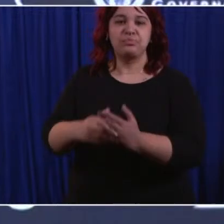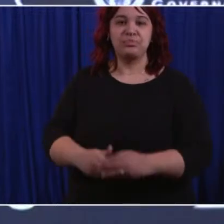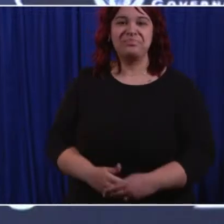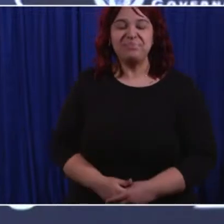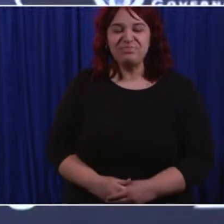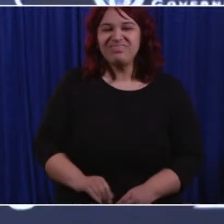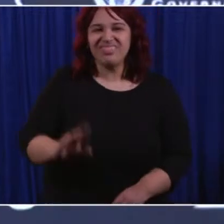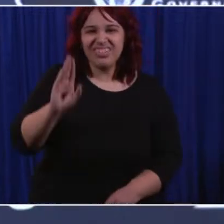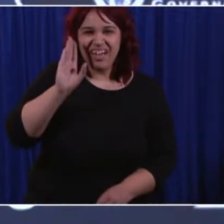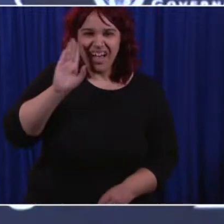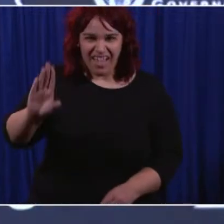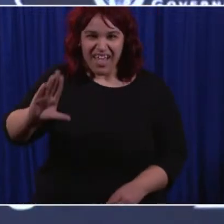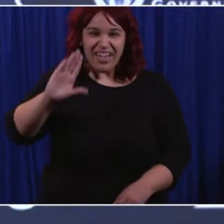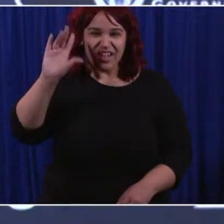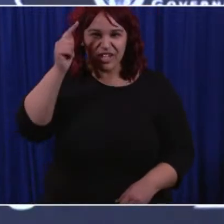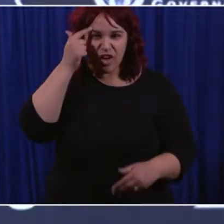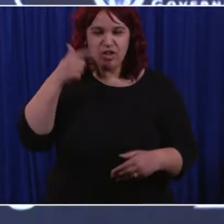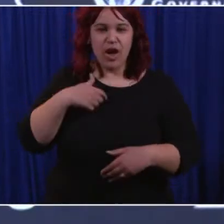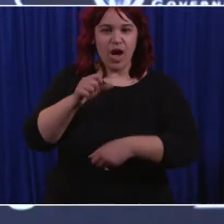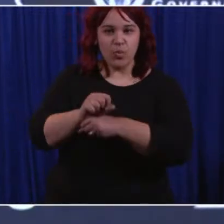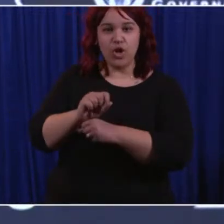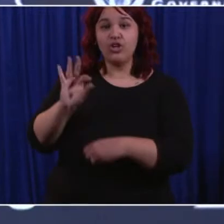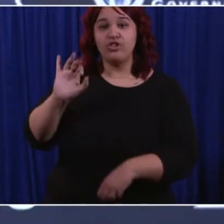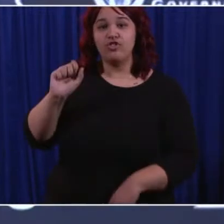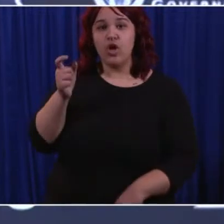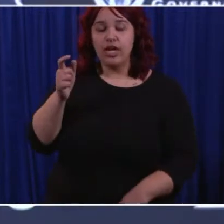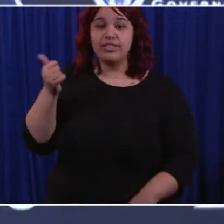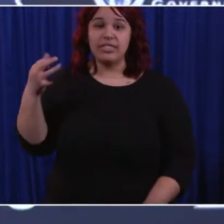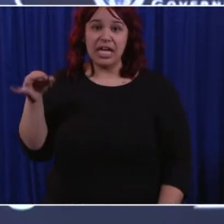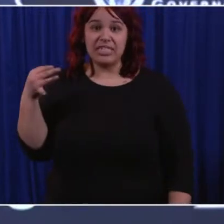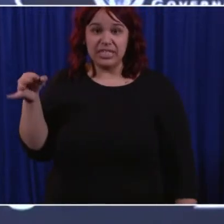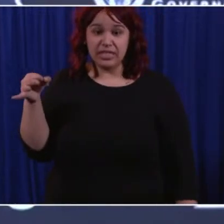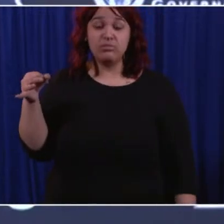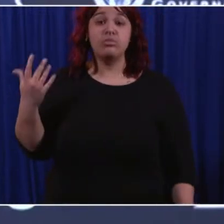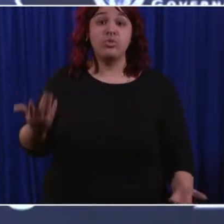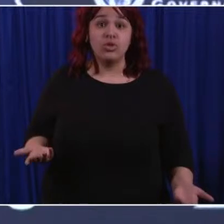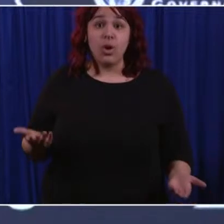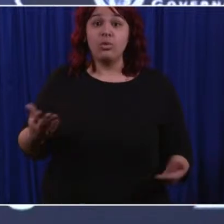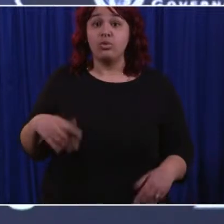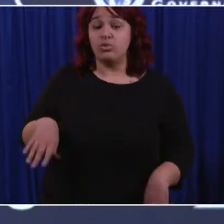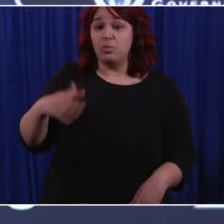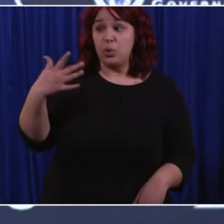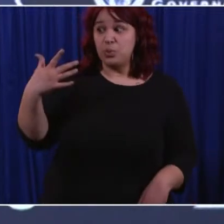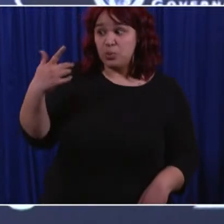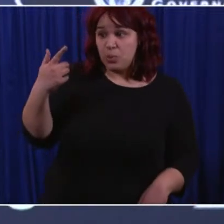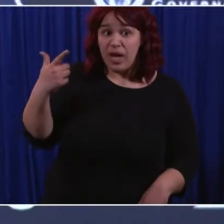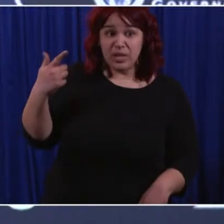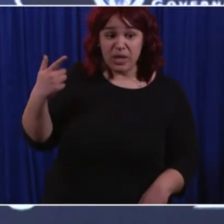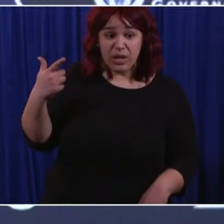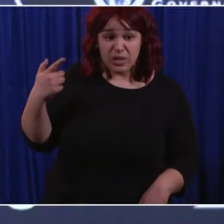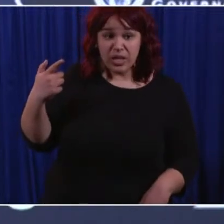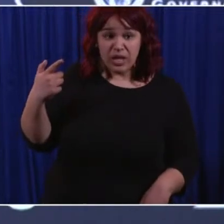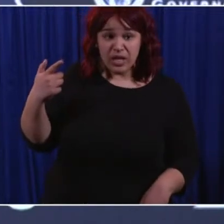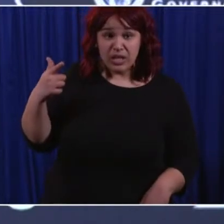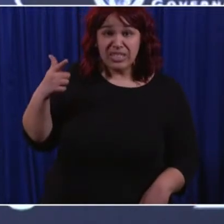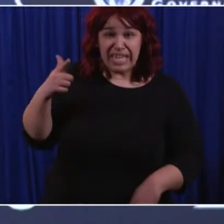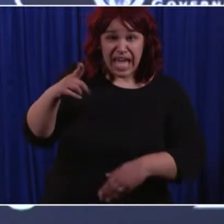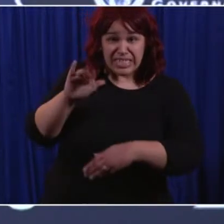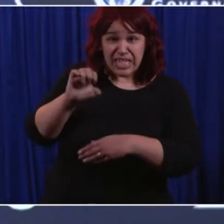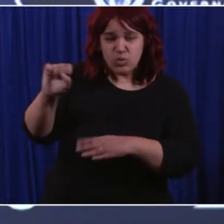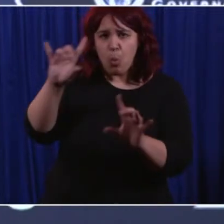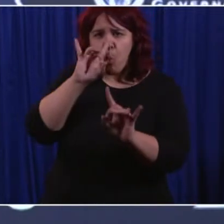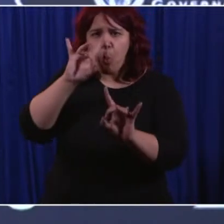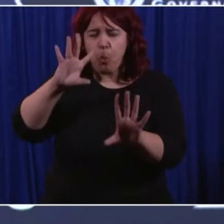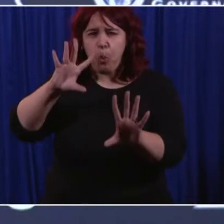Hi, Governor. Joanna Boris with Fox 19. So 21 cases is the highest we've seen in the state in quite some time. Are you worried that the variant is